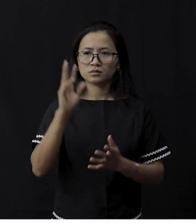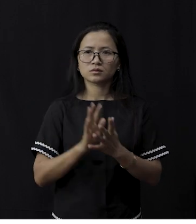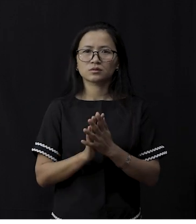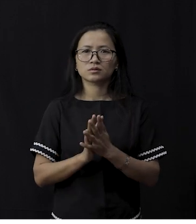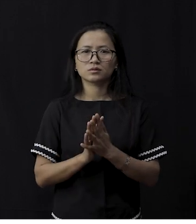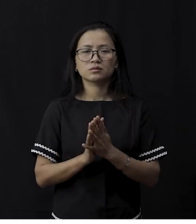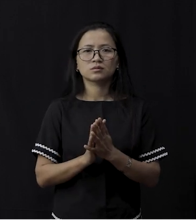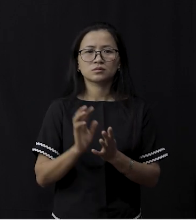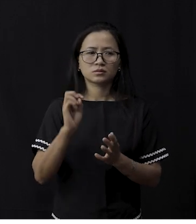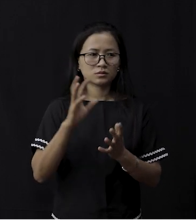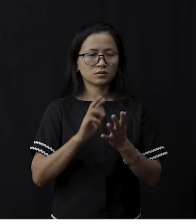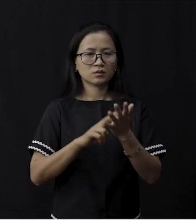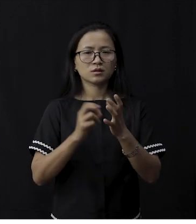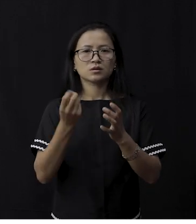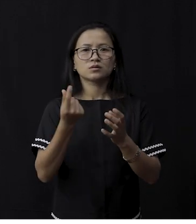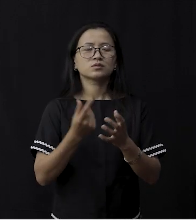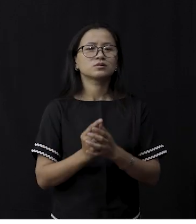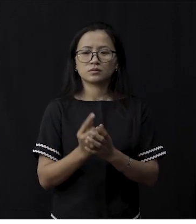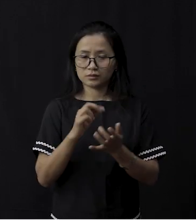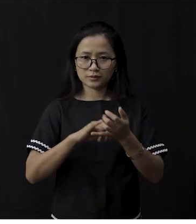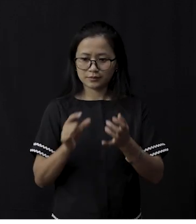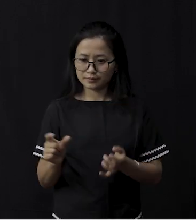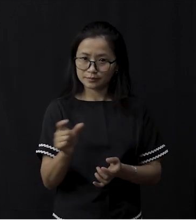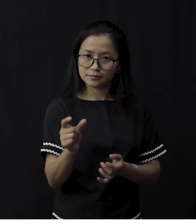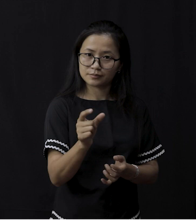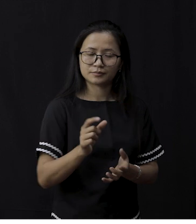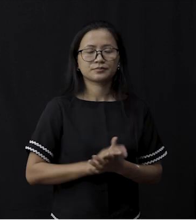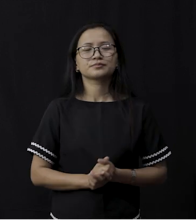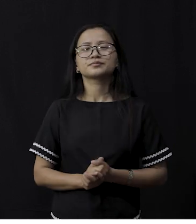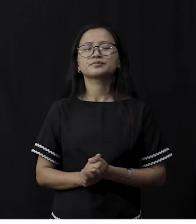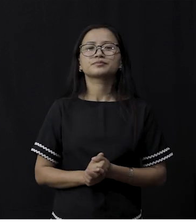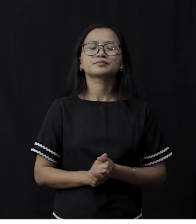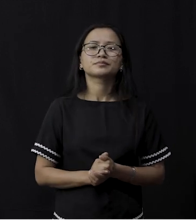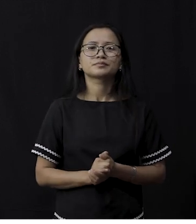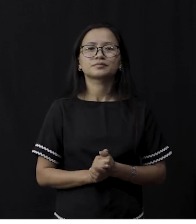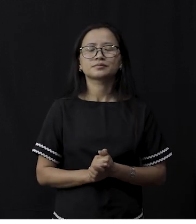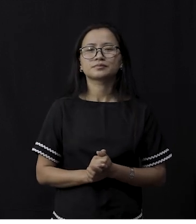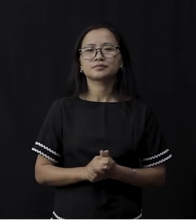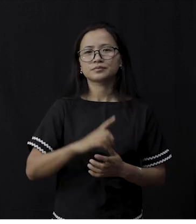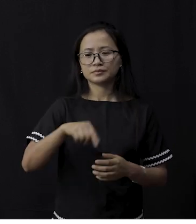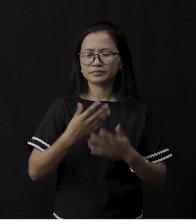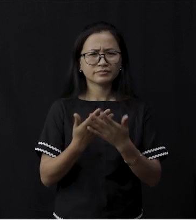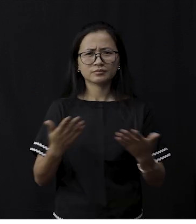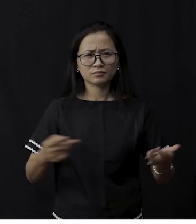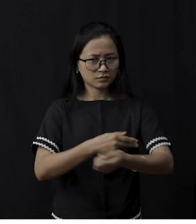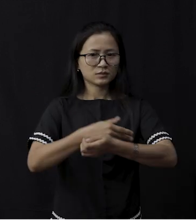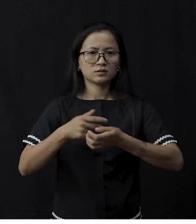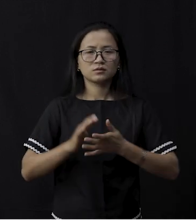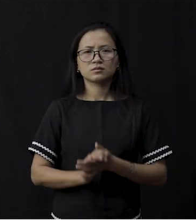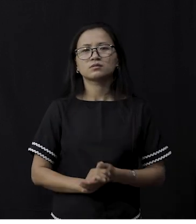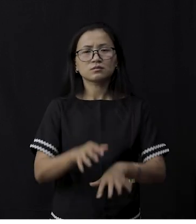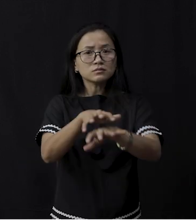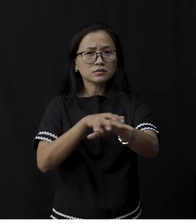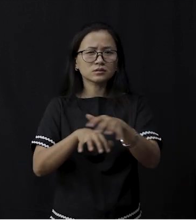name. It's a mouse. So everything that has a name, it might be an